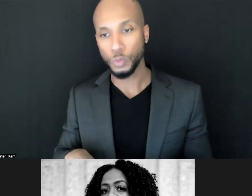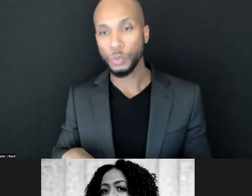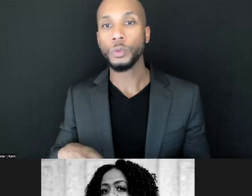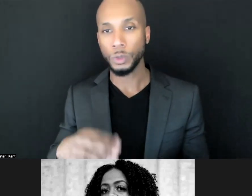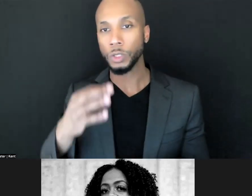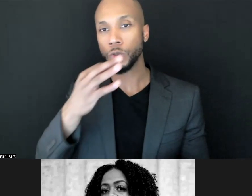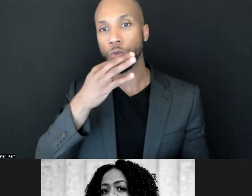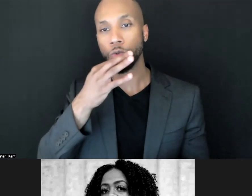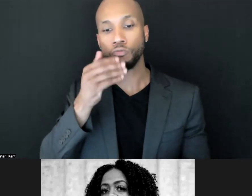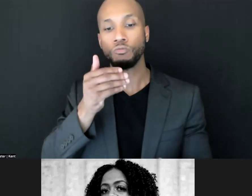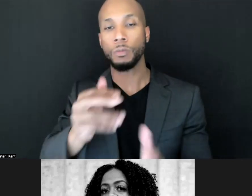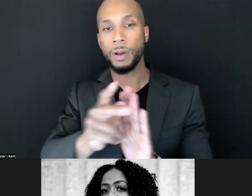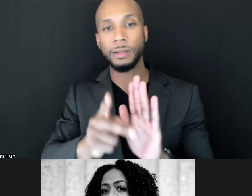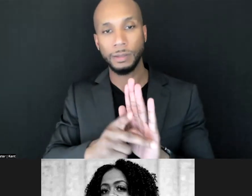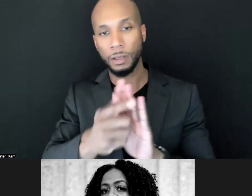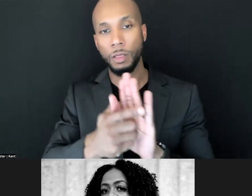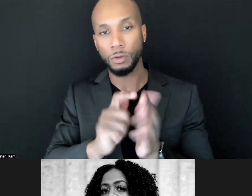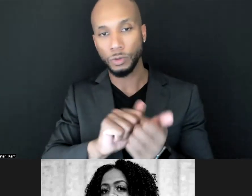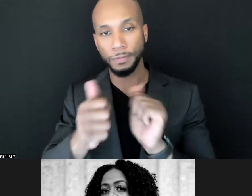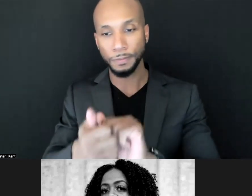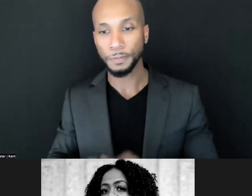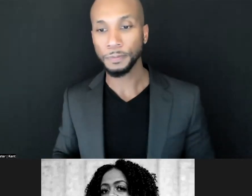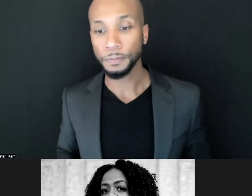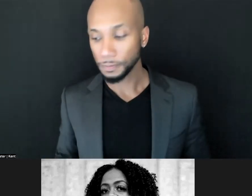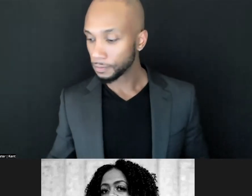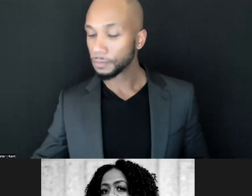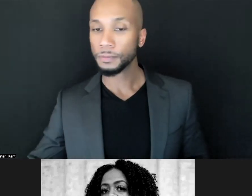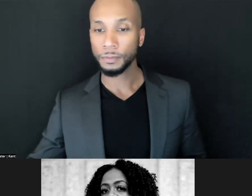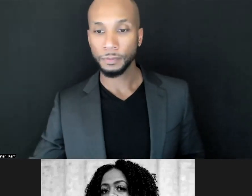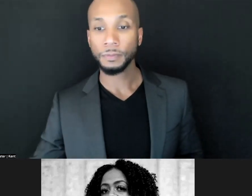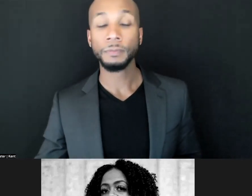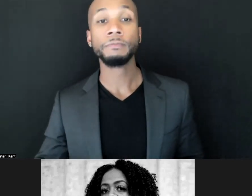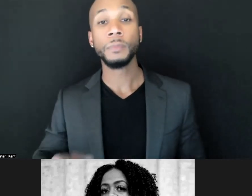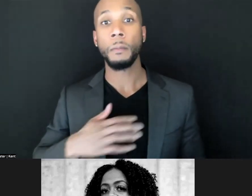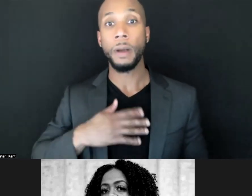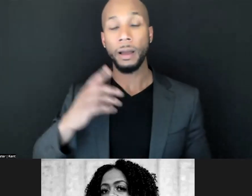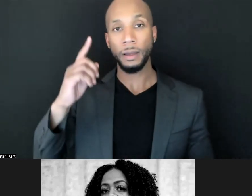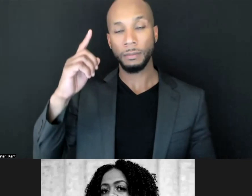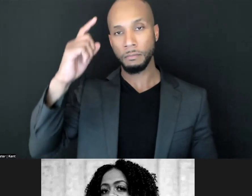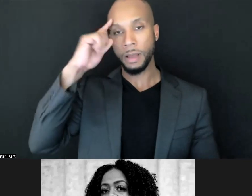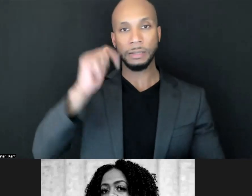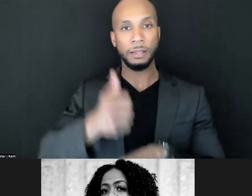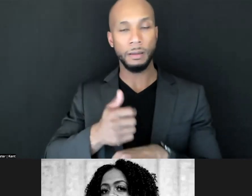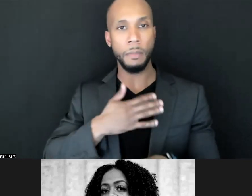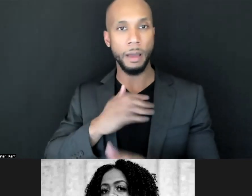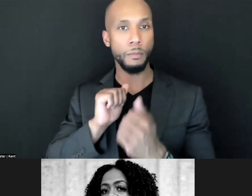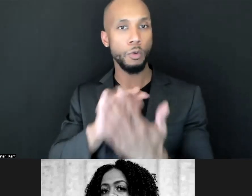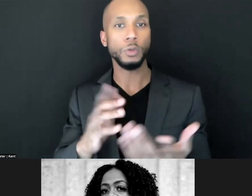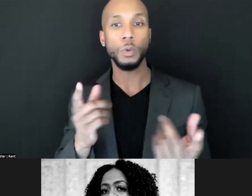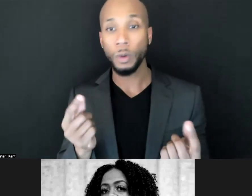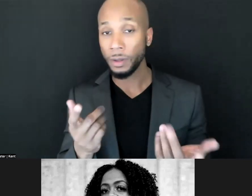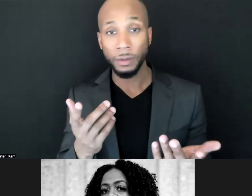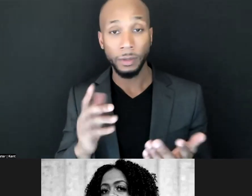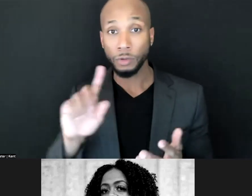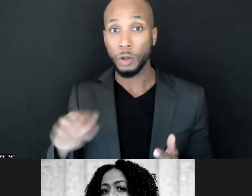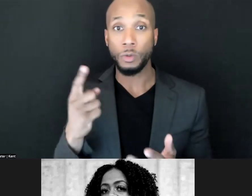upcoming policies? Sure, I take the mindset and the approach of um, there's only so many